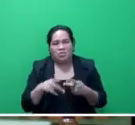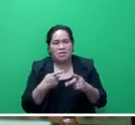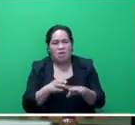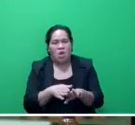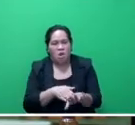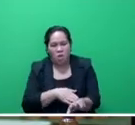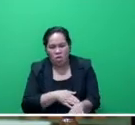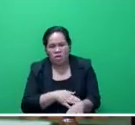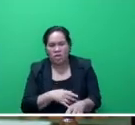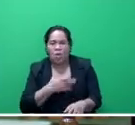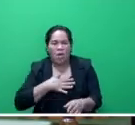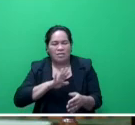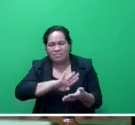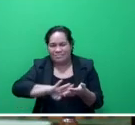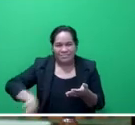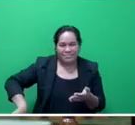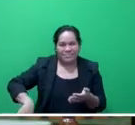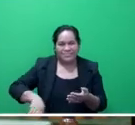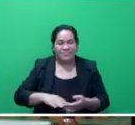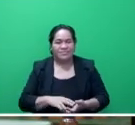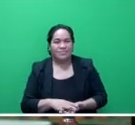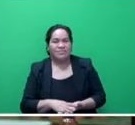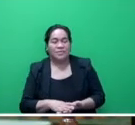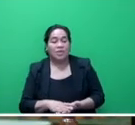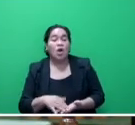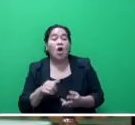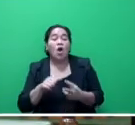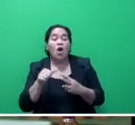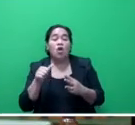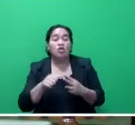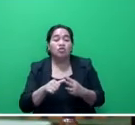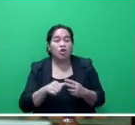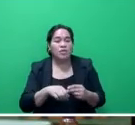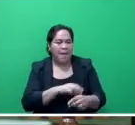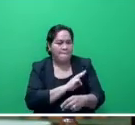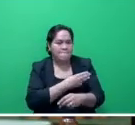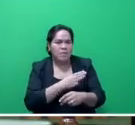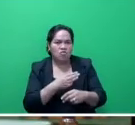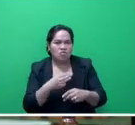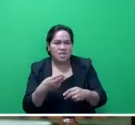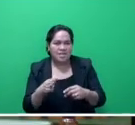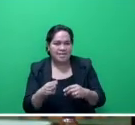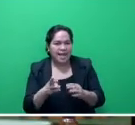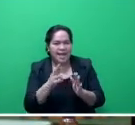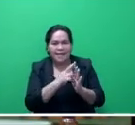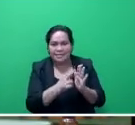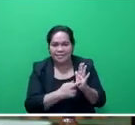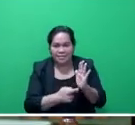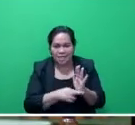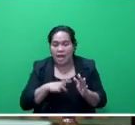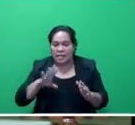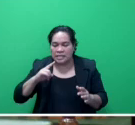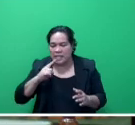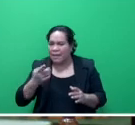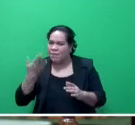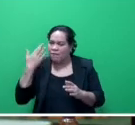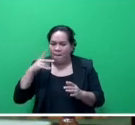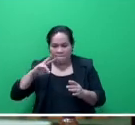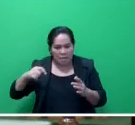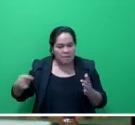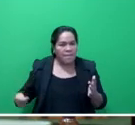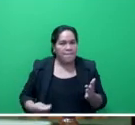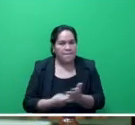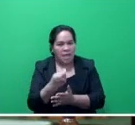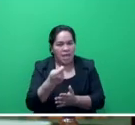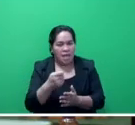bureaucracy gets removed. We are also removing a number of marine regulations, removing the requirement to obtain a permit to take items on board. At the moment,